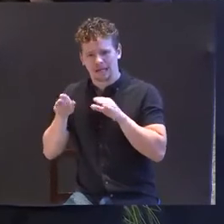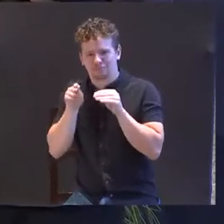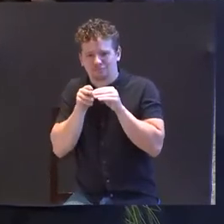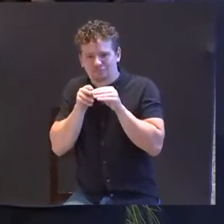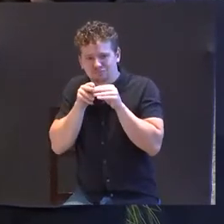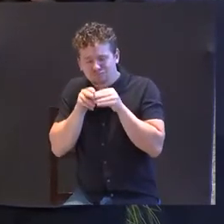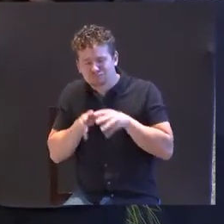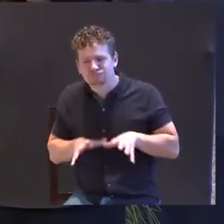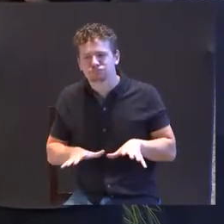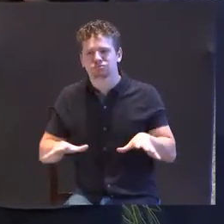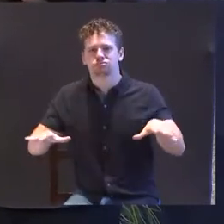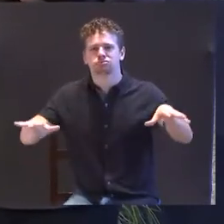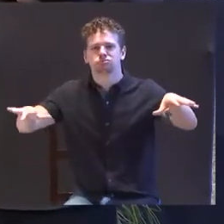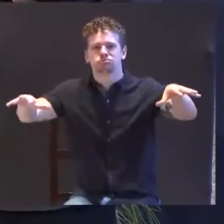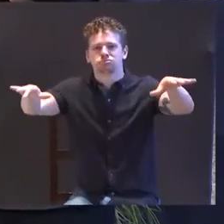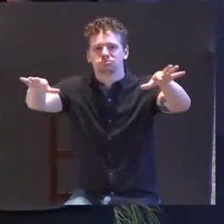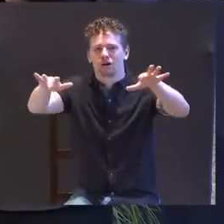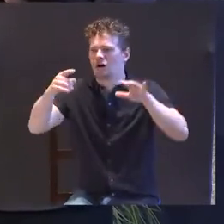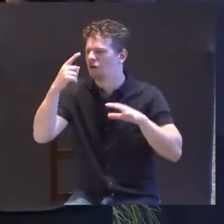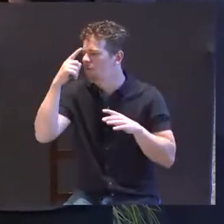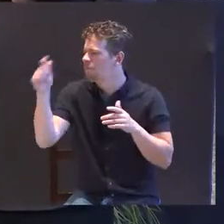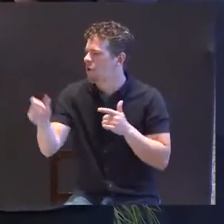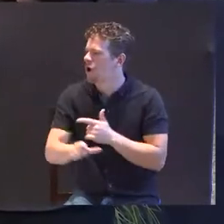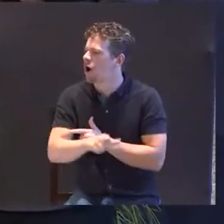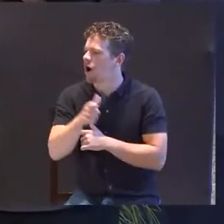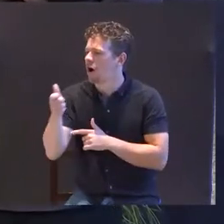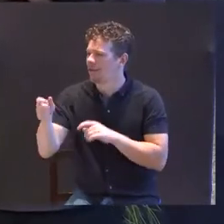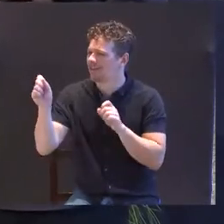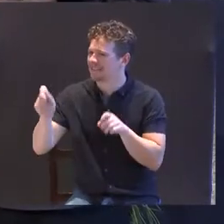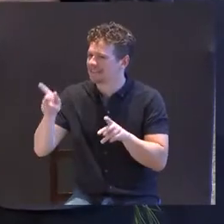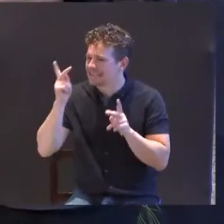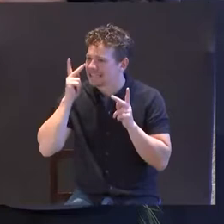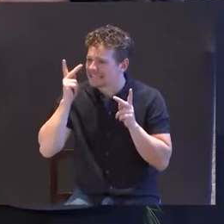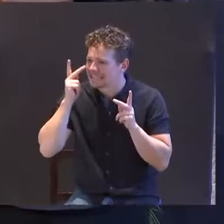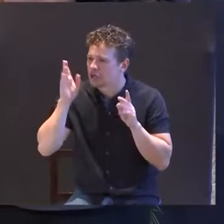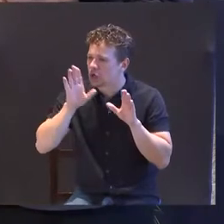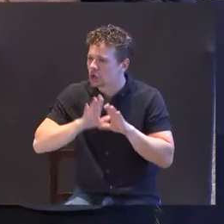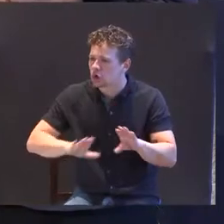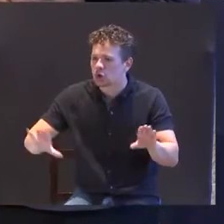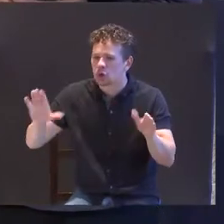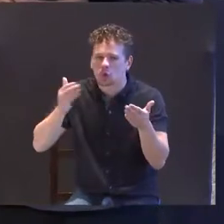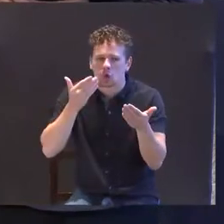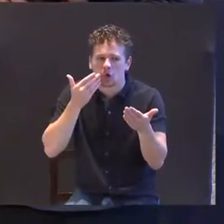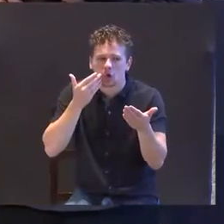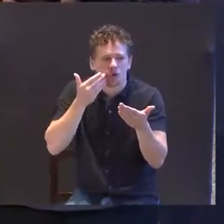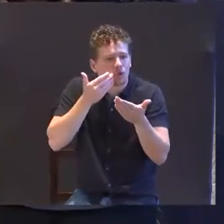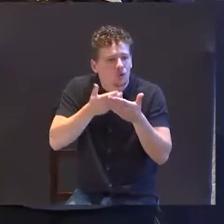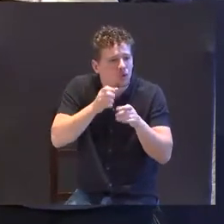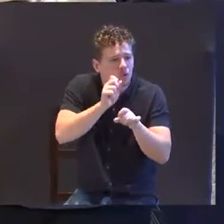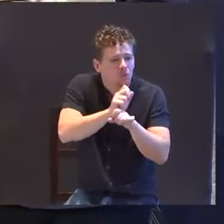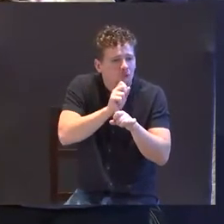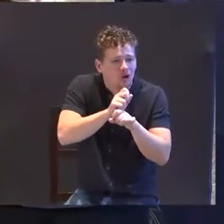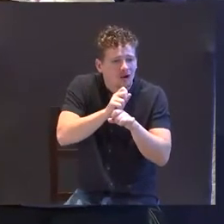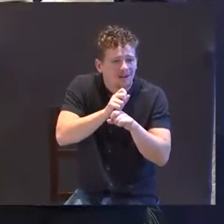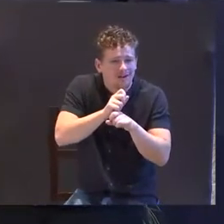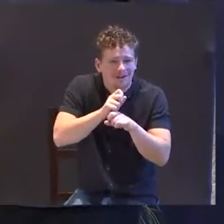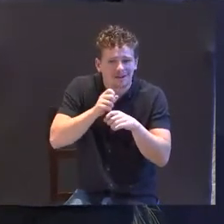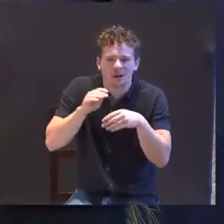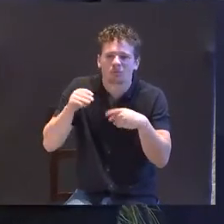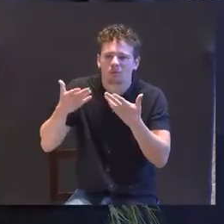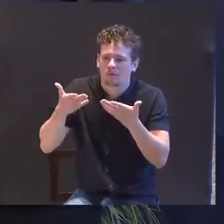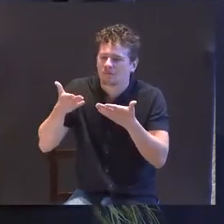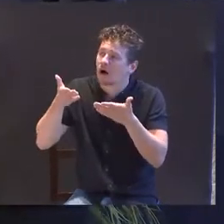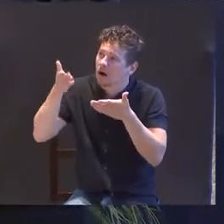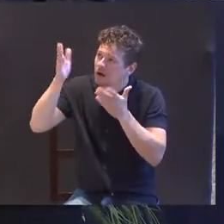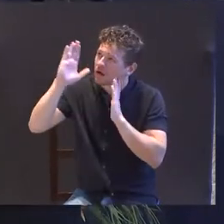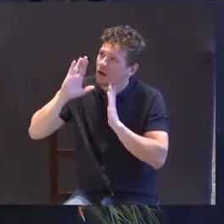let your light shine before others, so that they may see your good work and give glory to your Father which is in heaven. You